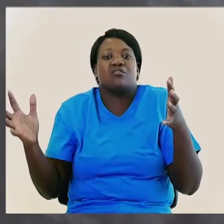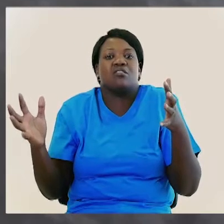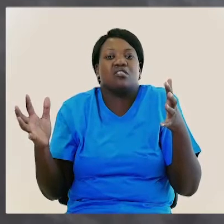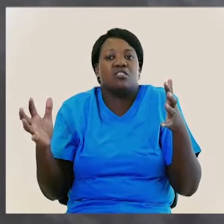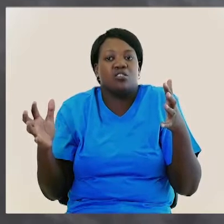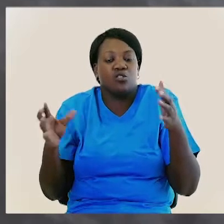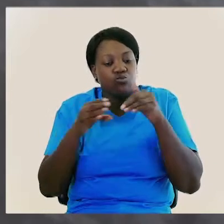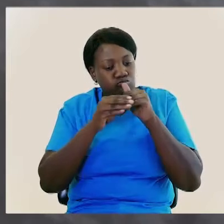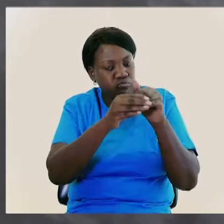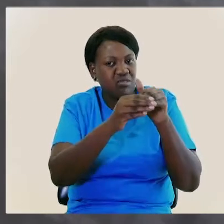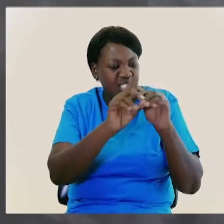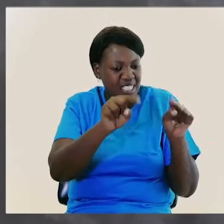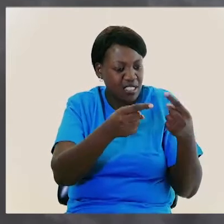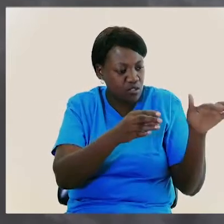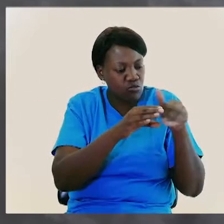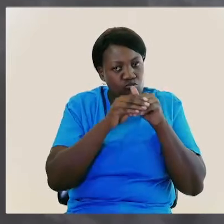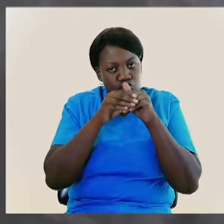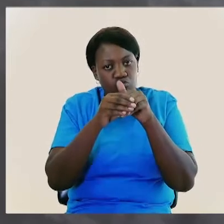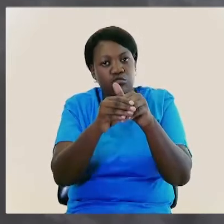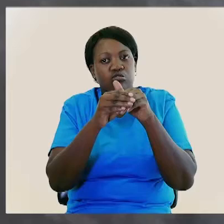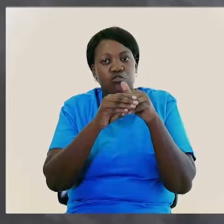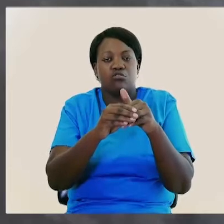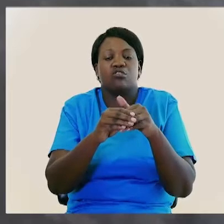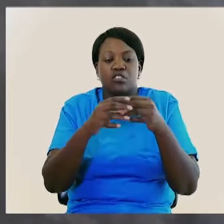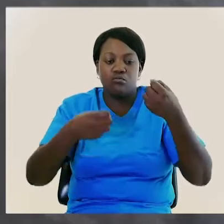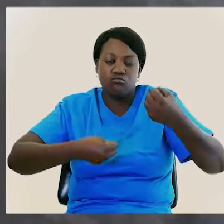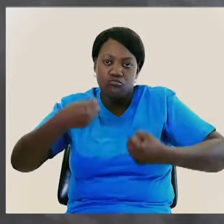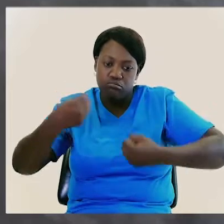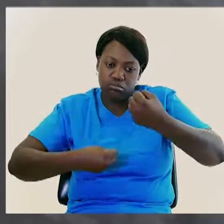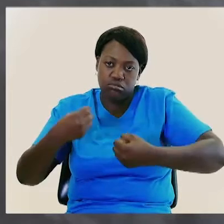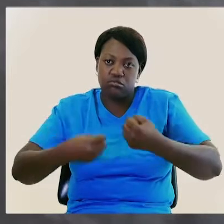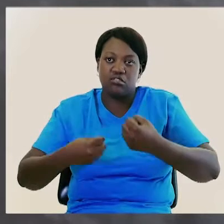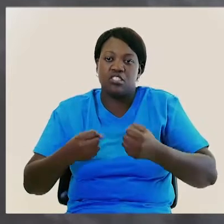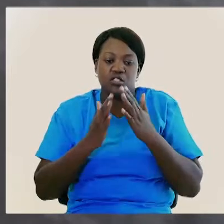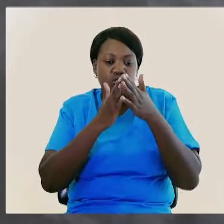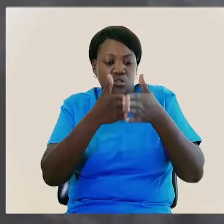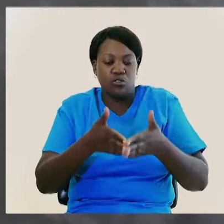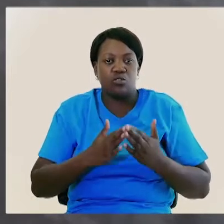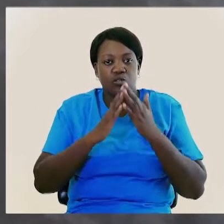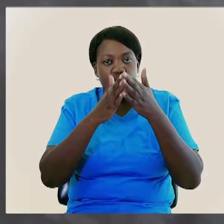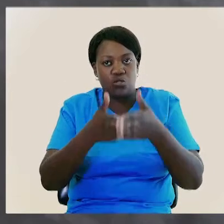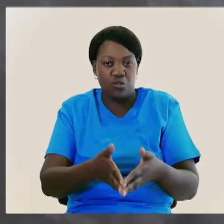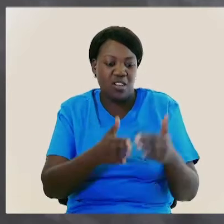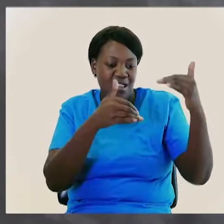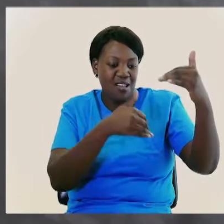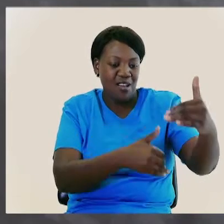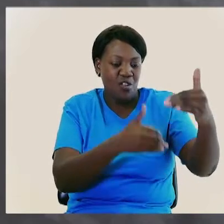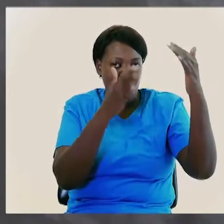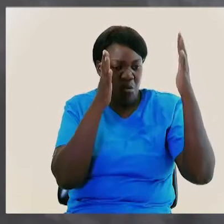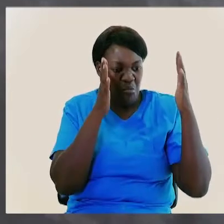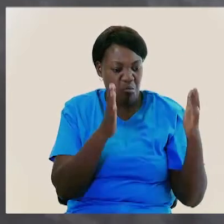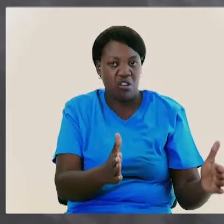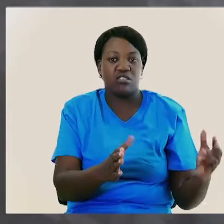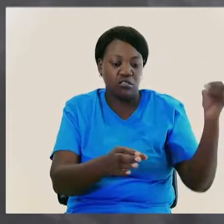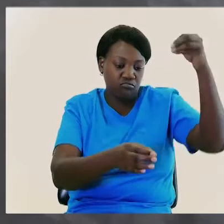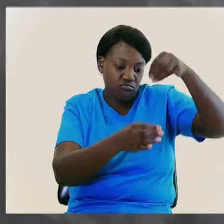one place to another, and so vehicles and ships are needed, and baskets, sacks, and boxes are required for packing